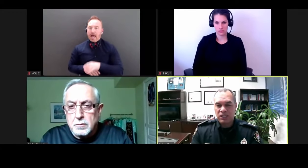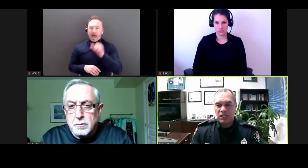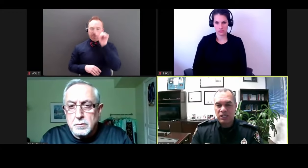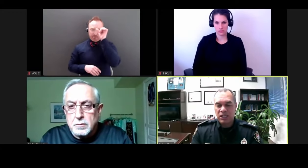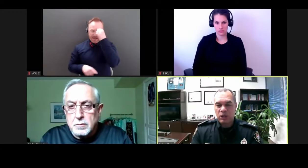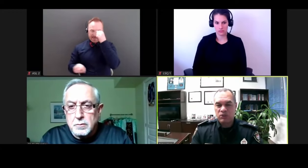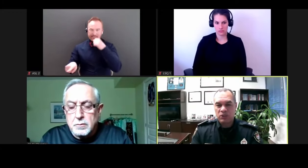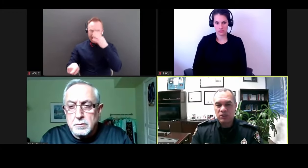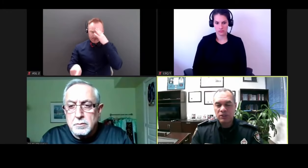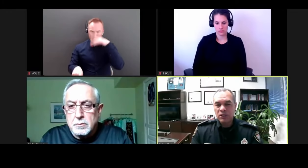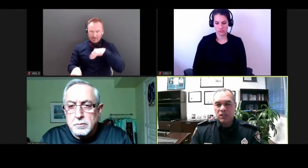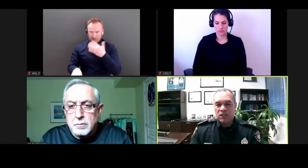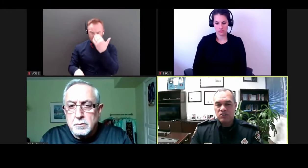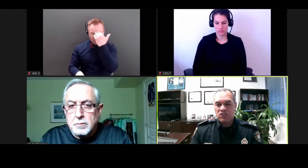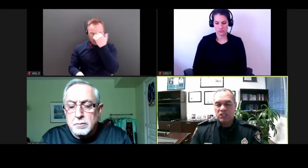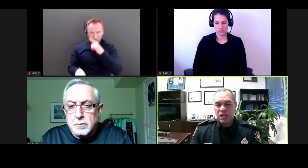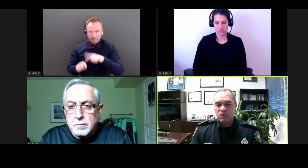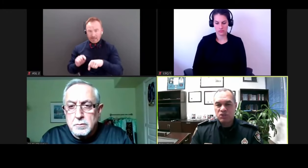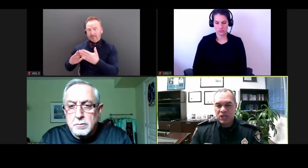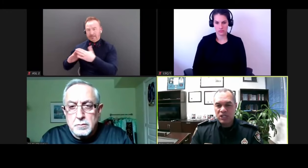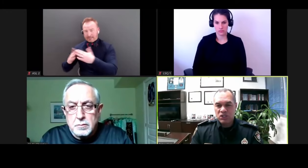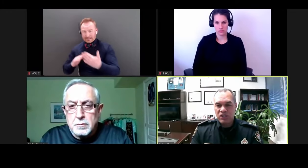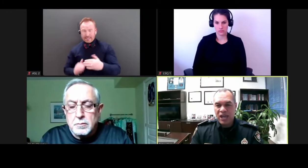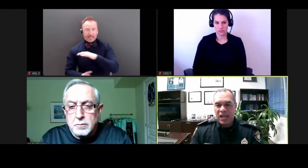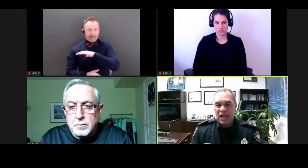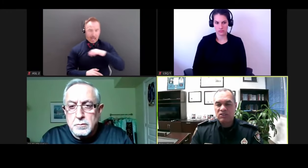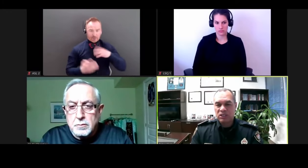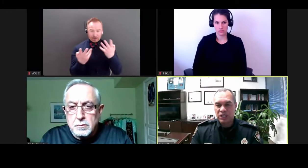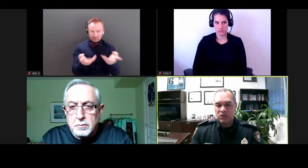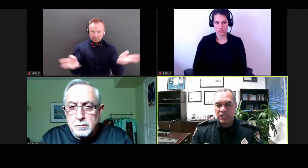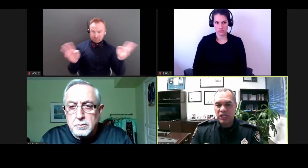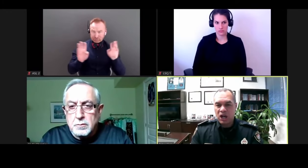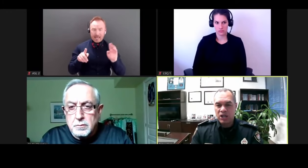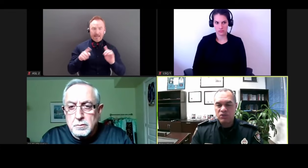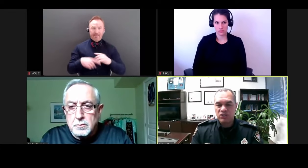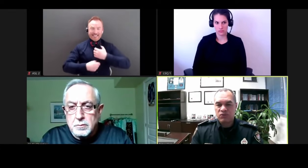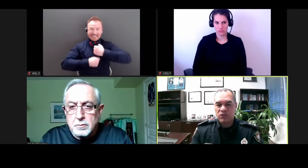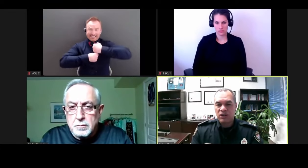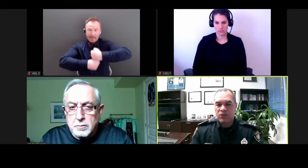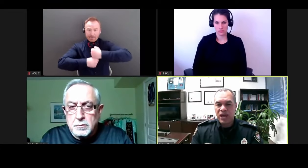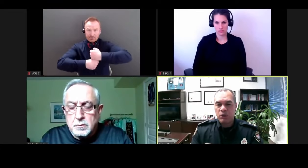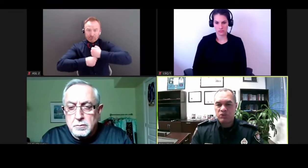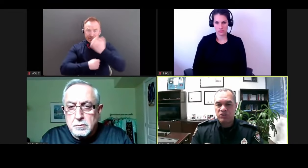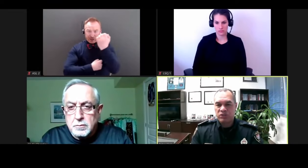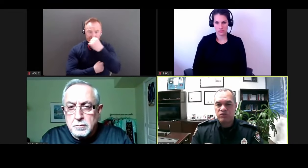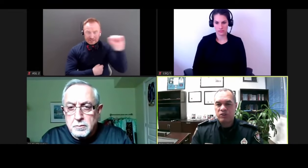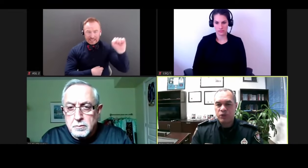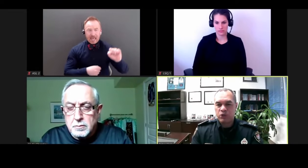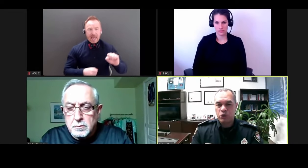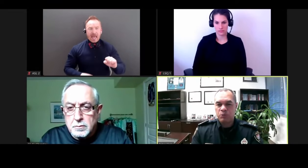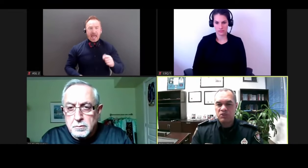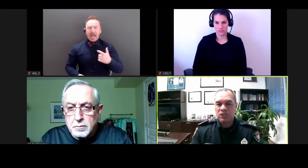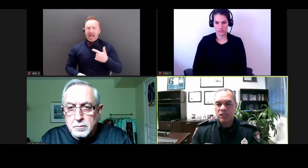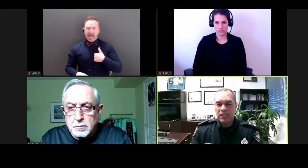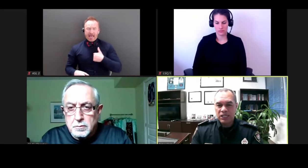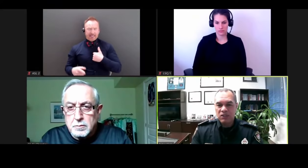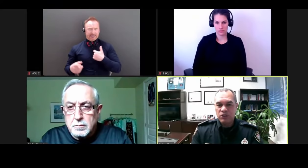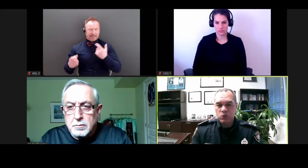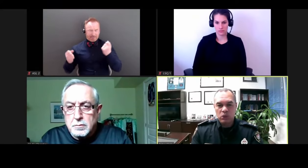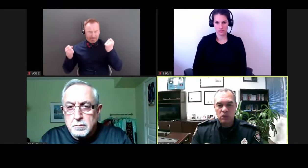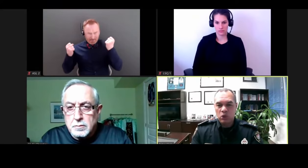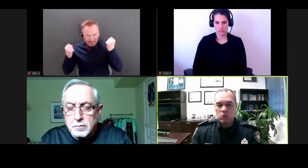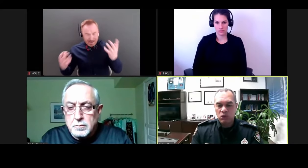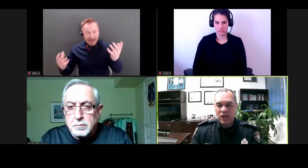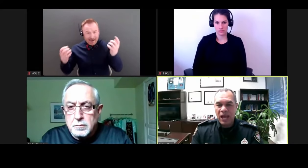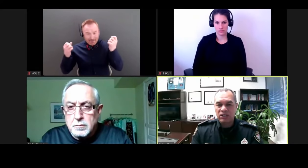city and council, this is a demonstration that has literally hundreds, if not thousands of different groups,